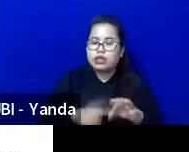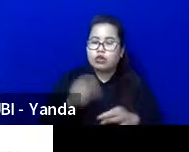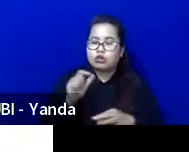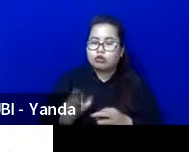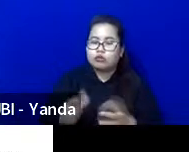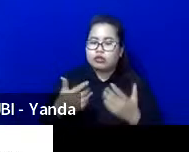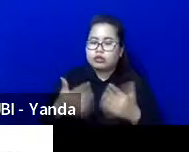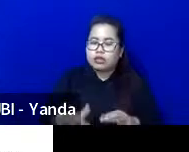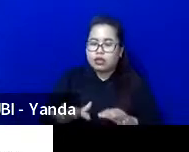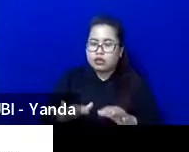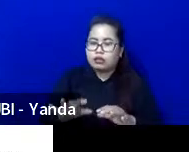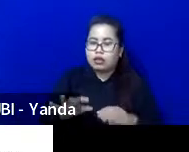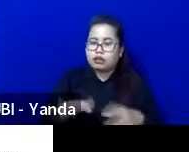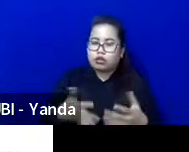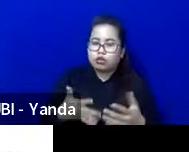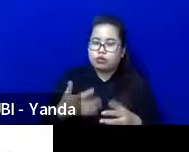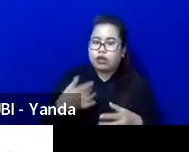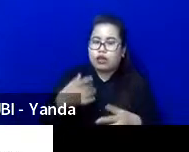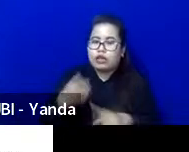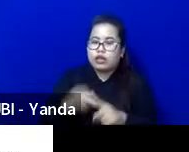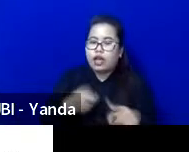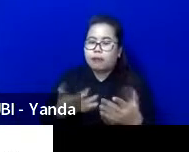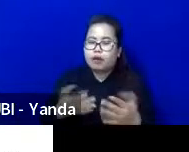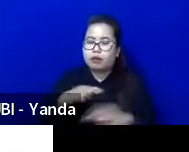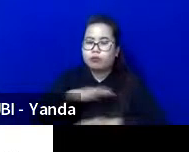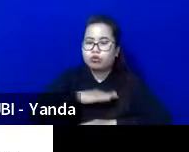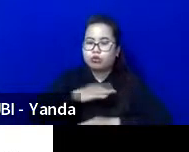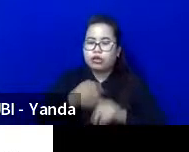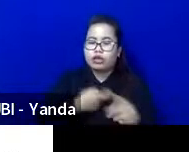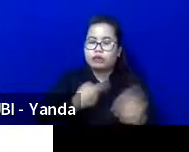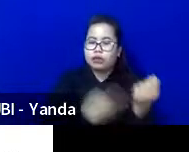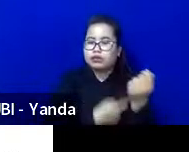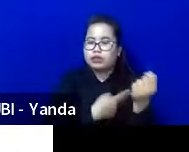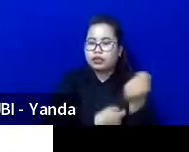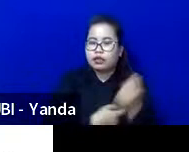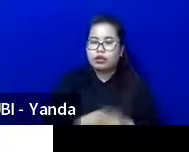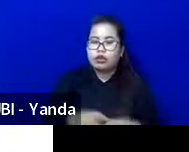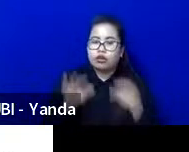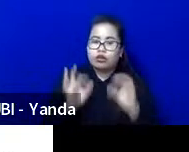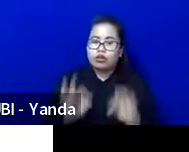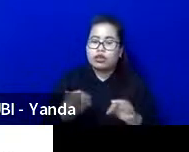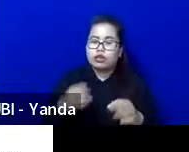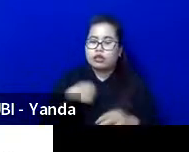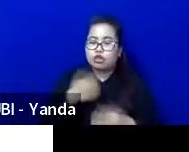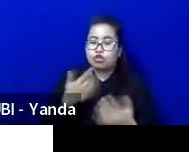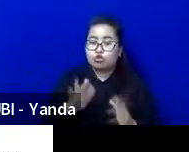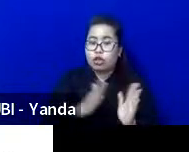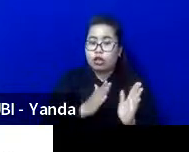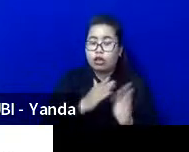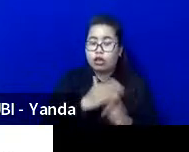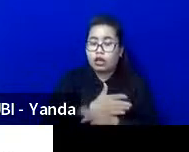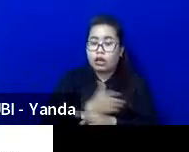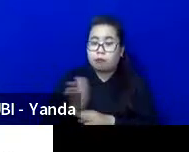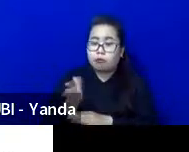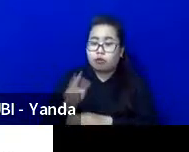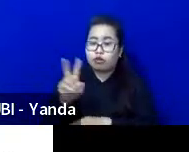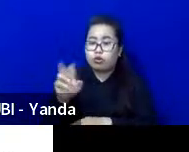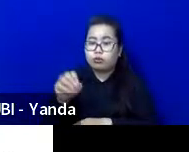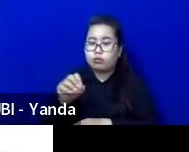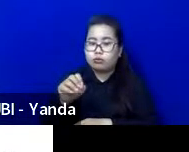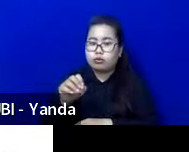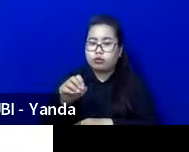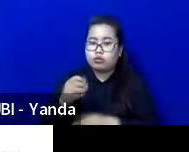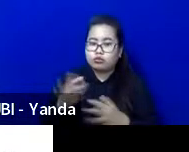seconds over, Dina, but I'll finish here. Thank you so much, Jo, for